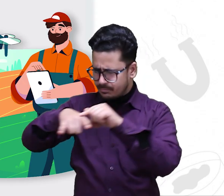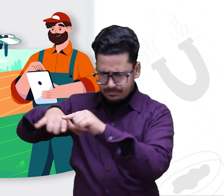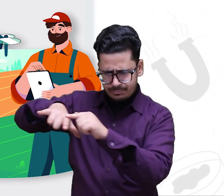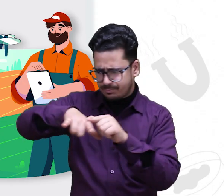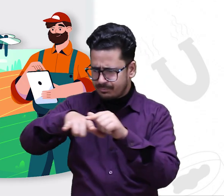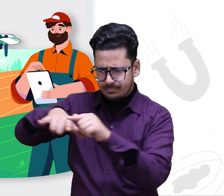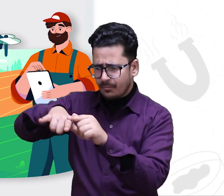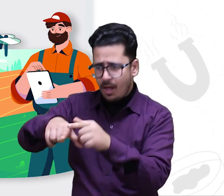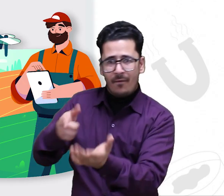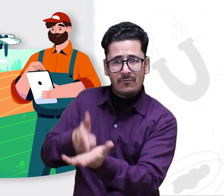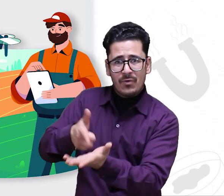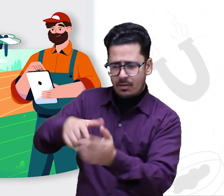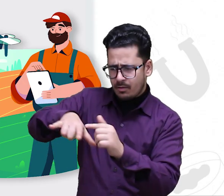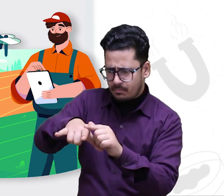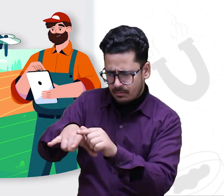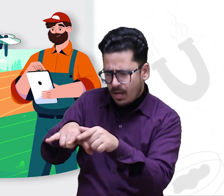pollution.